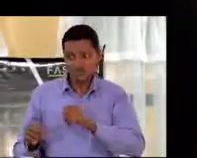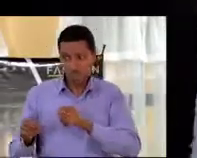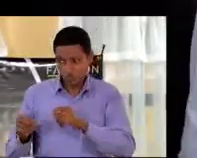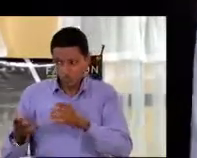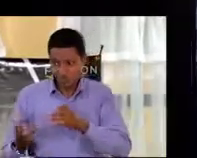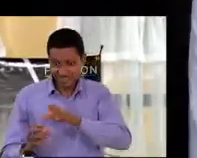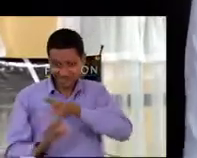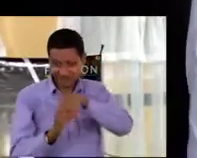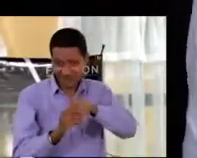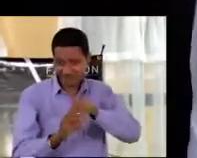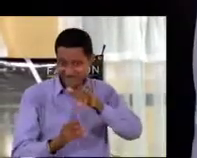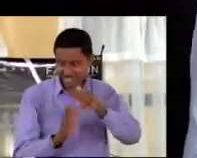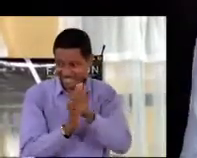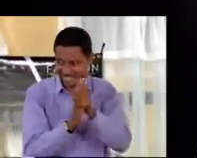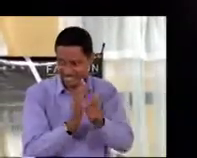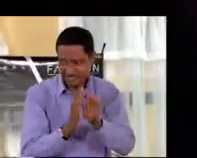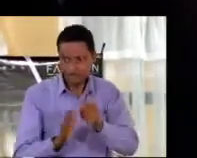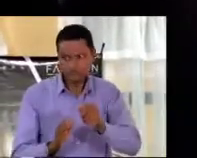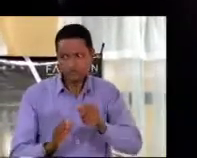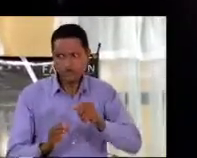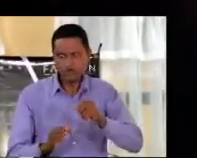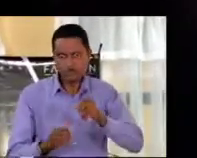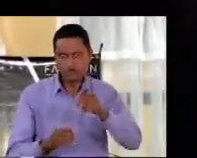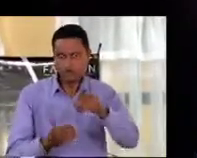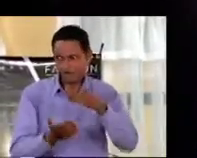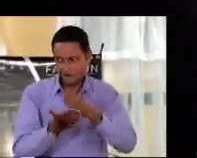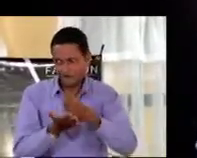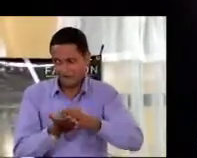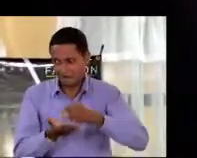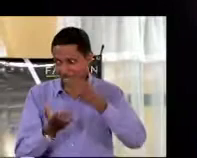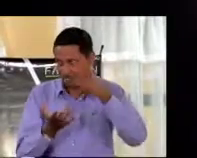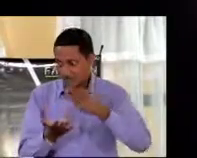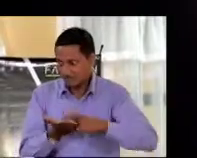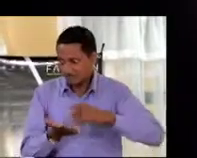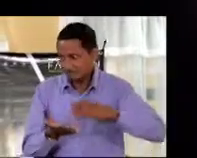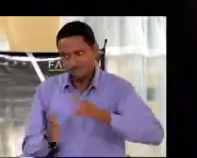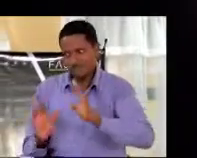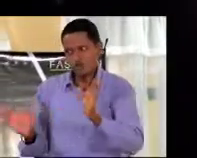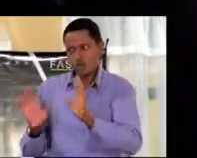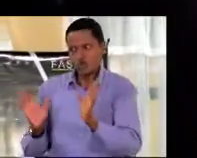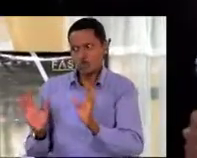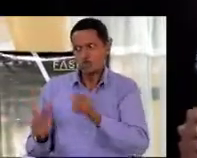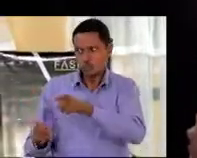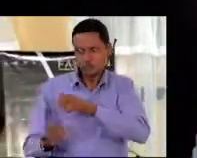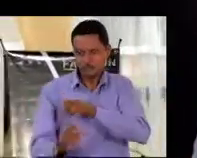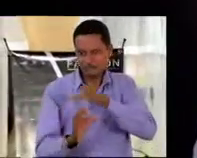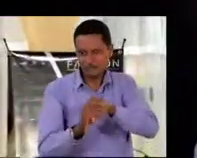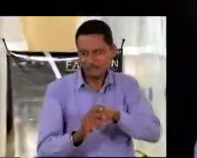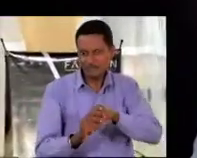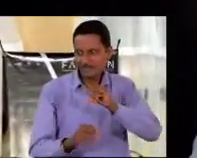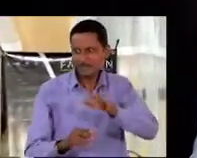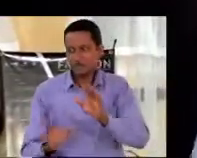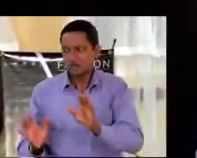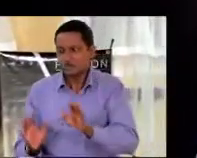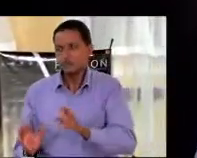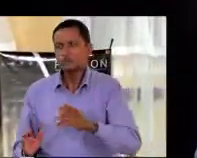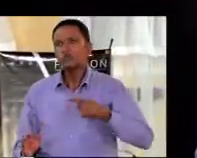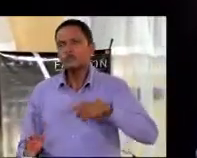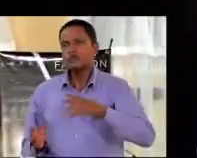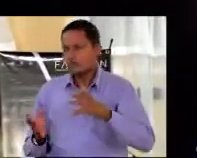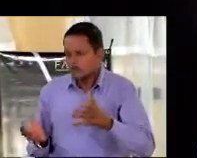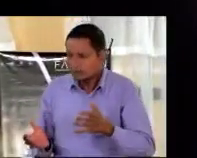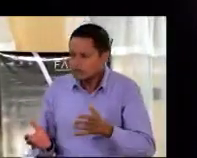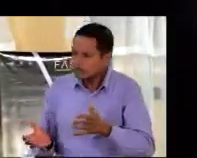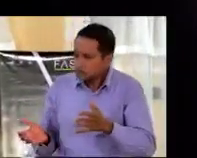no, you know, fun in this, there's no relevance in it. We need to kind of guide our community to respect